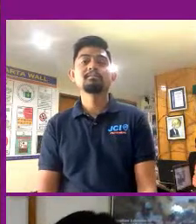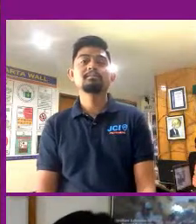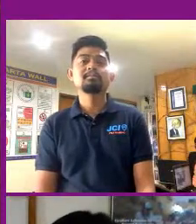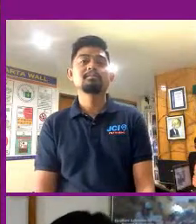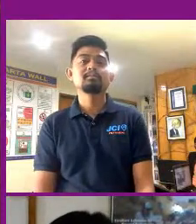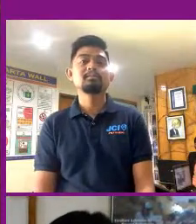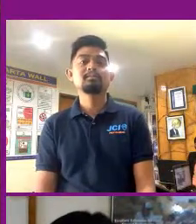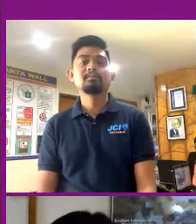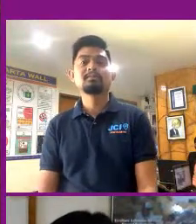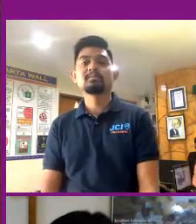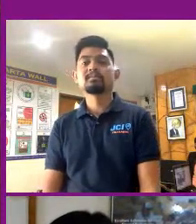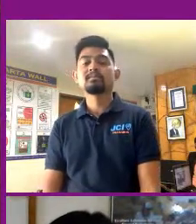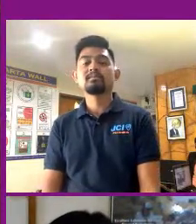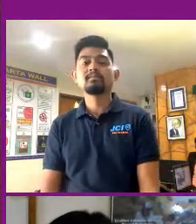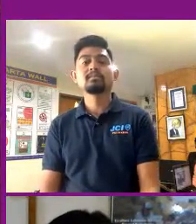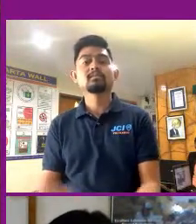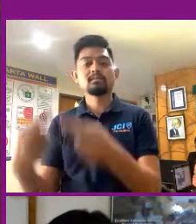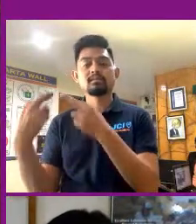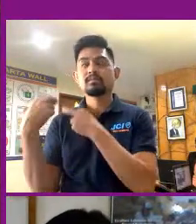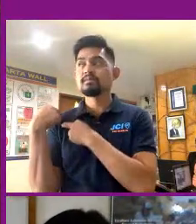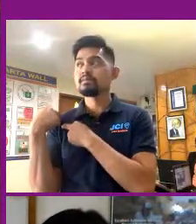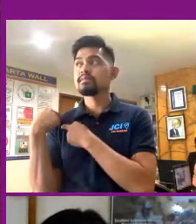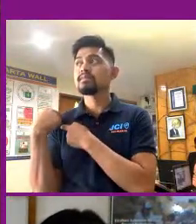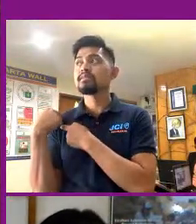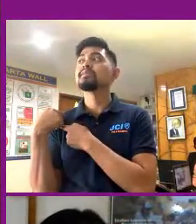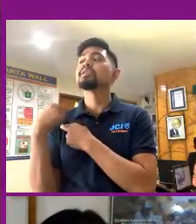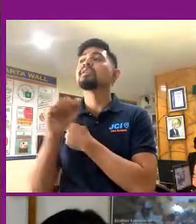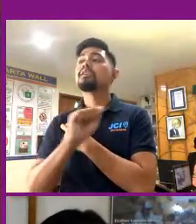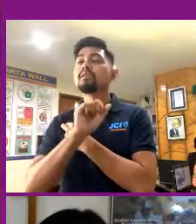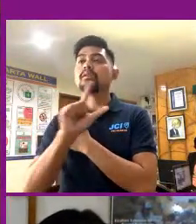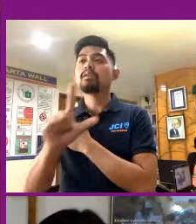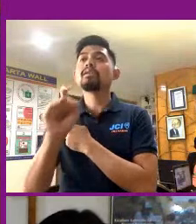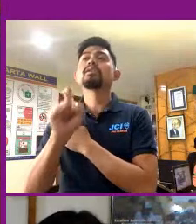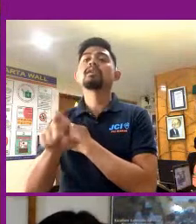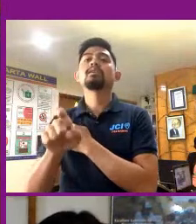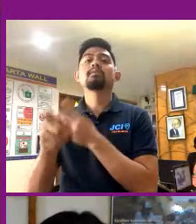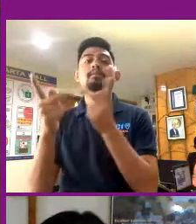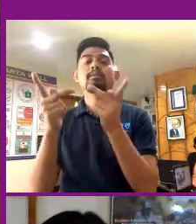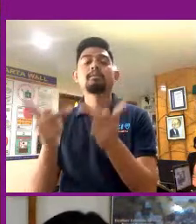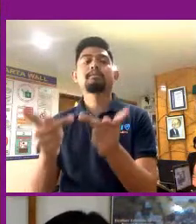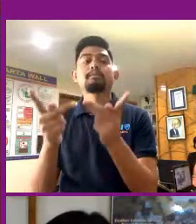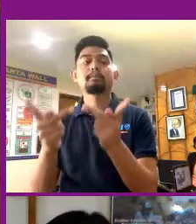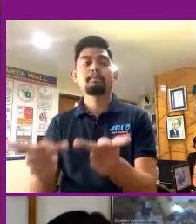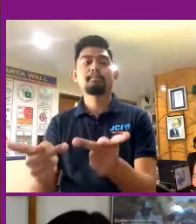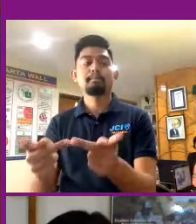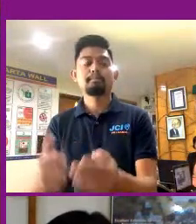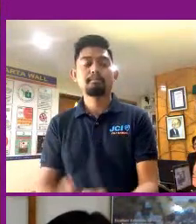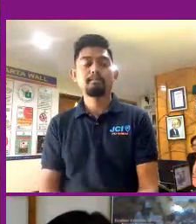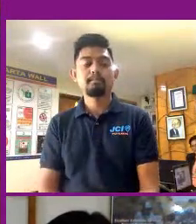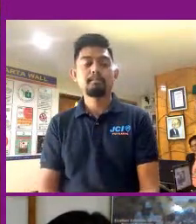In fact, ang the role says that everybody should attend. Kailang